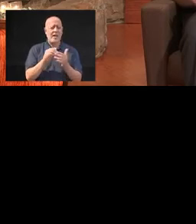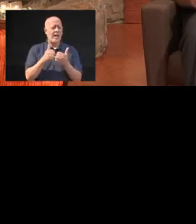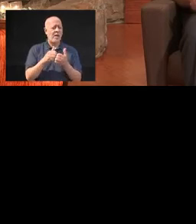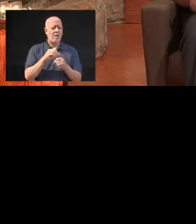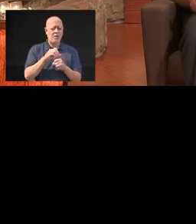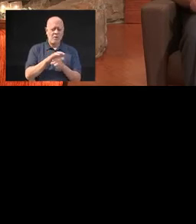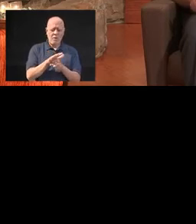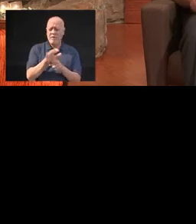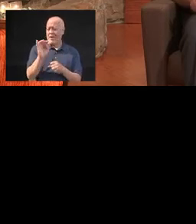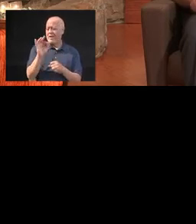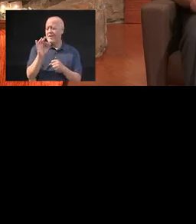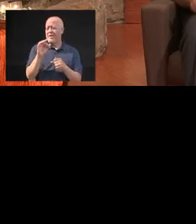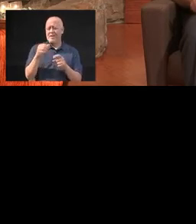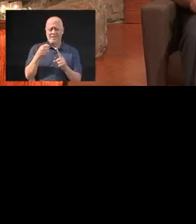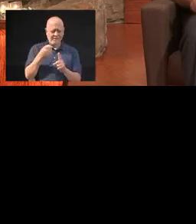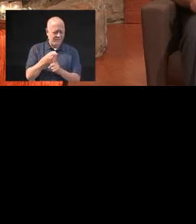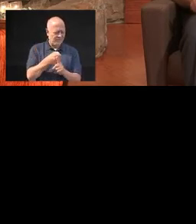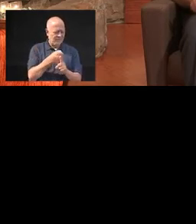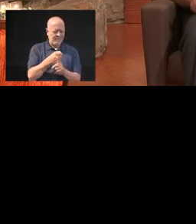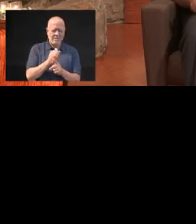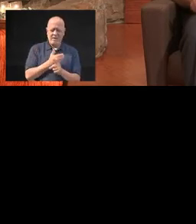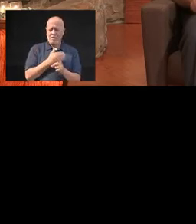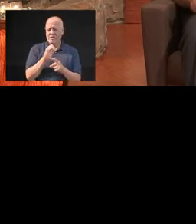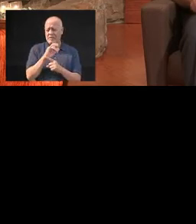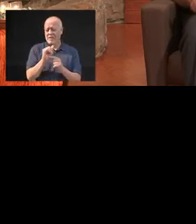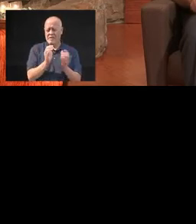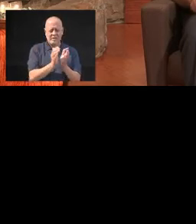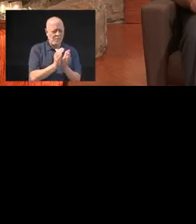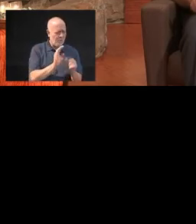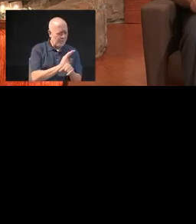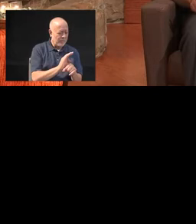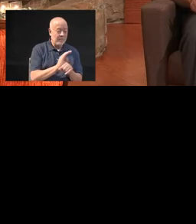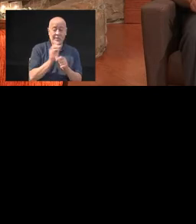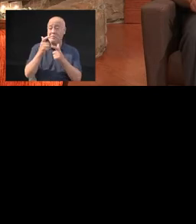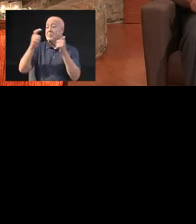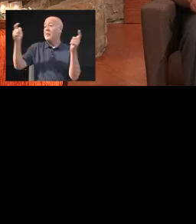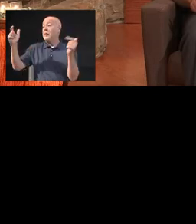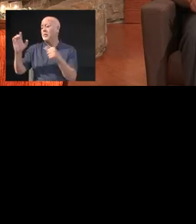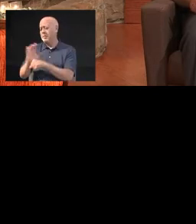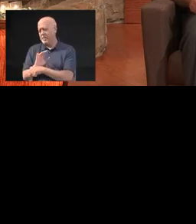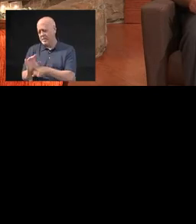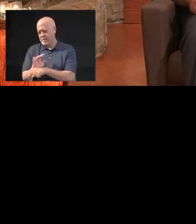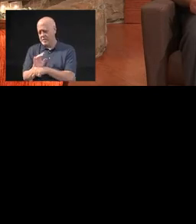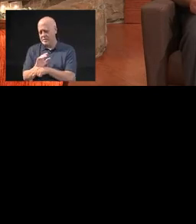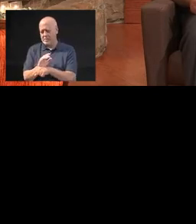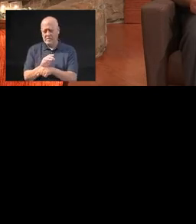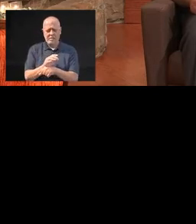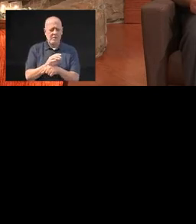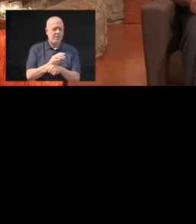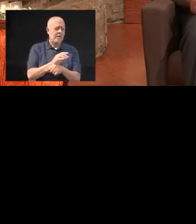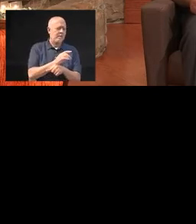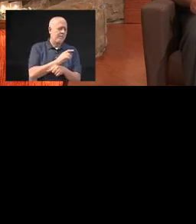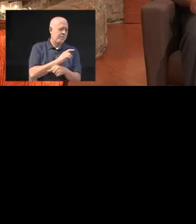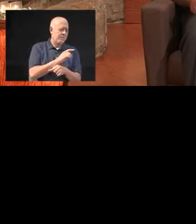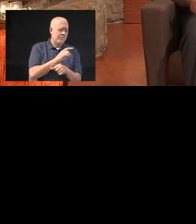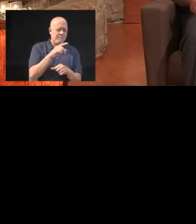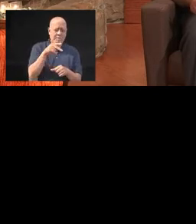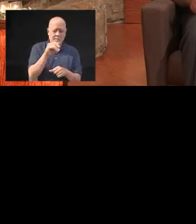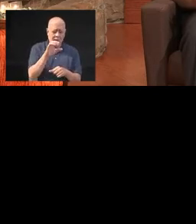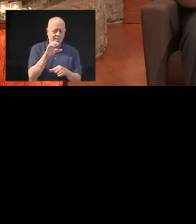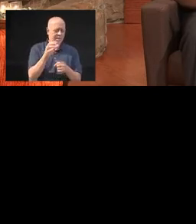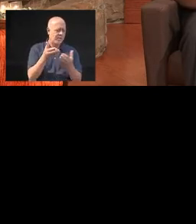our society. We pray for small businesses and big corporations, public servants and healthcare